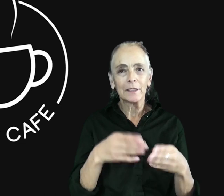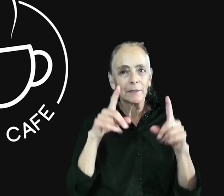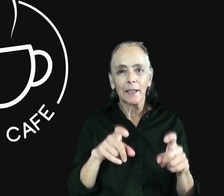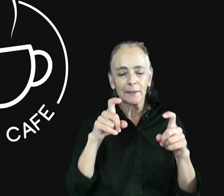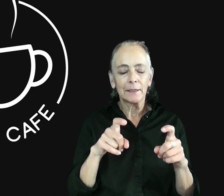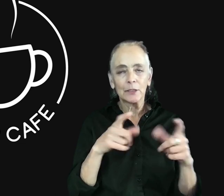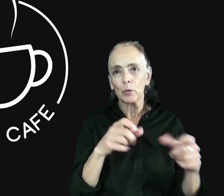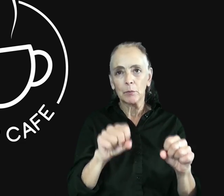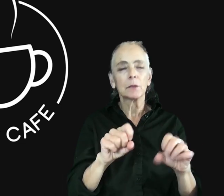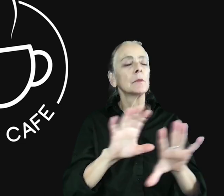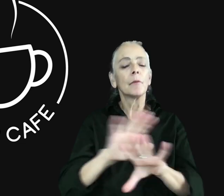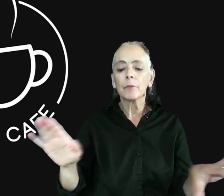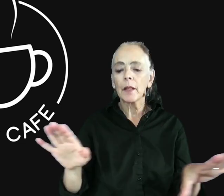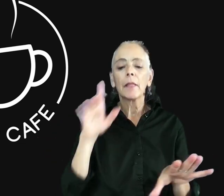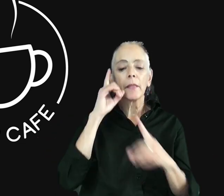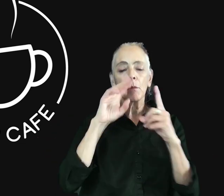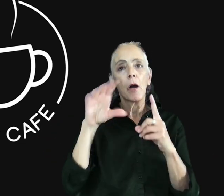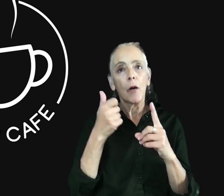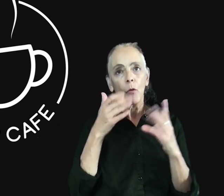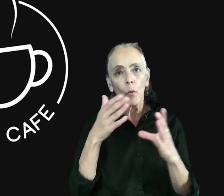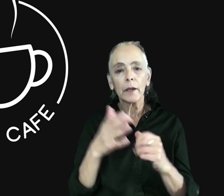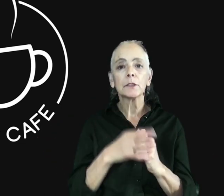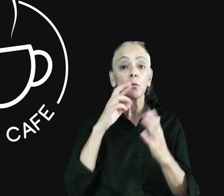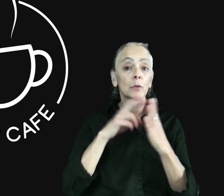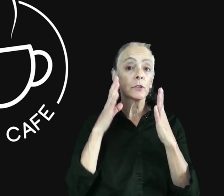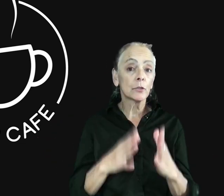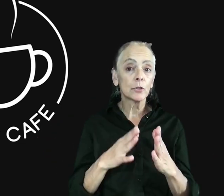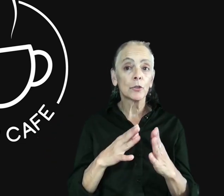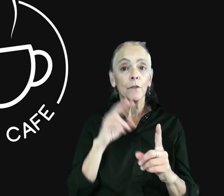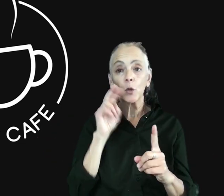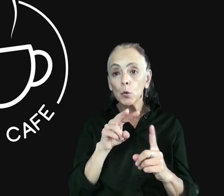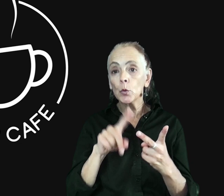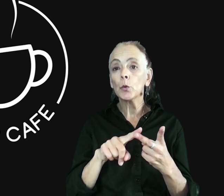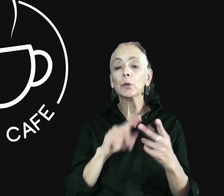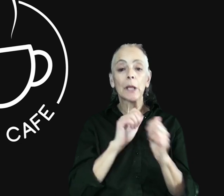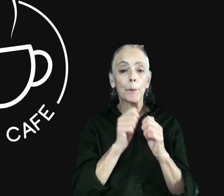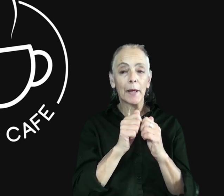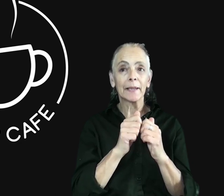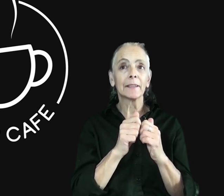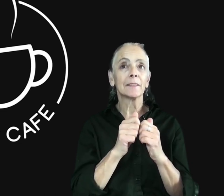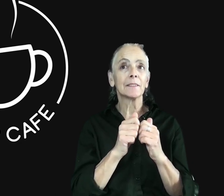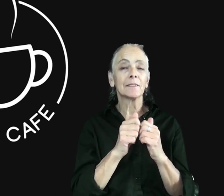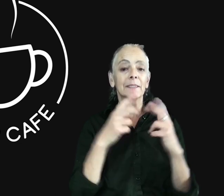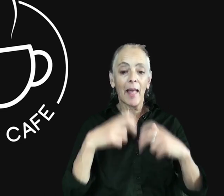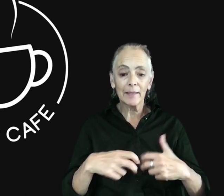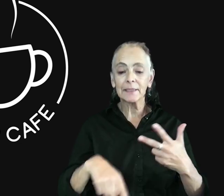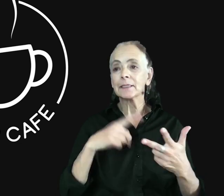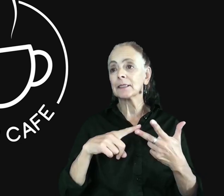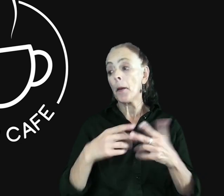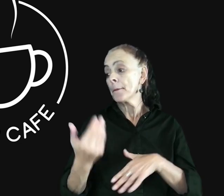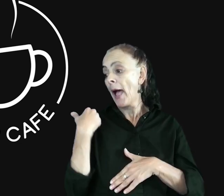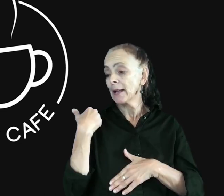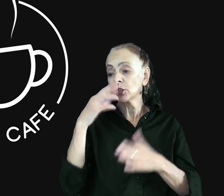about other ways of you know research reviews um competitive analysis or just even past research that has been done or